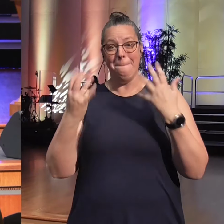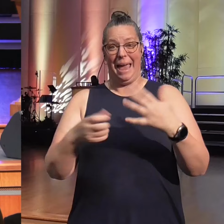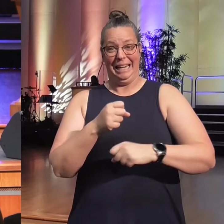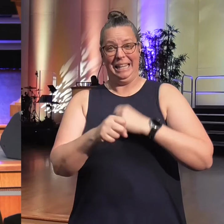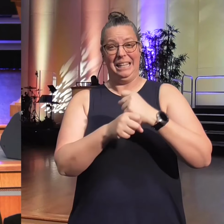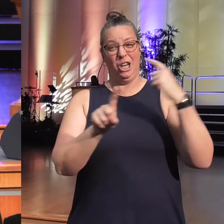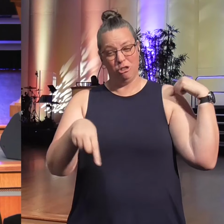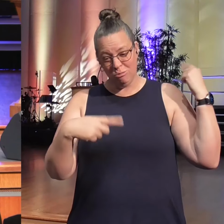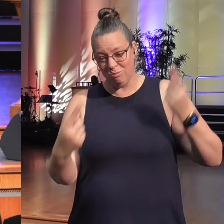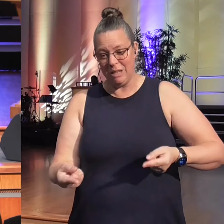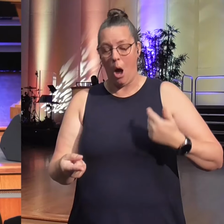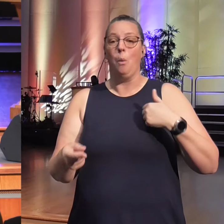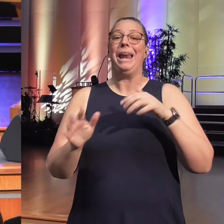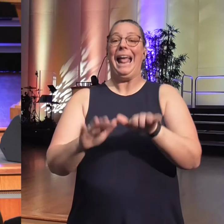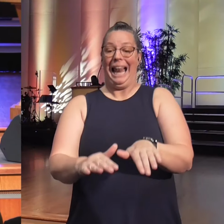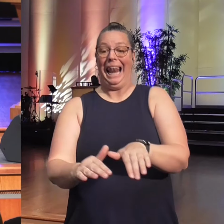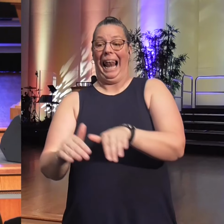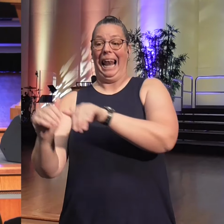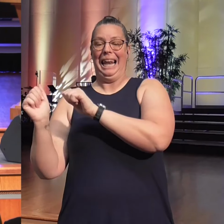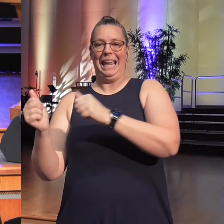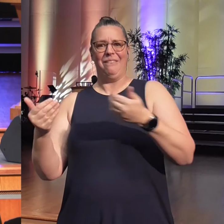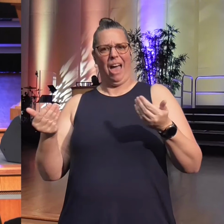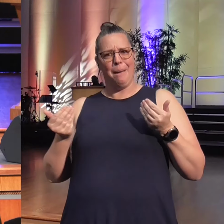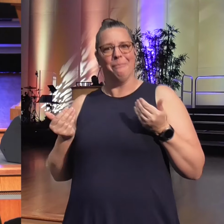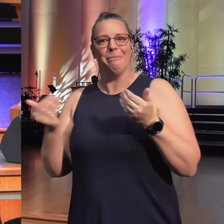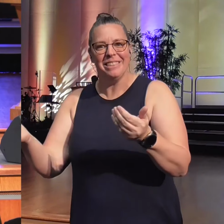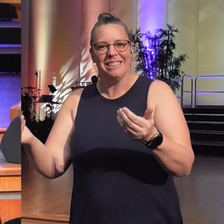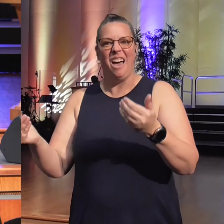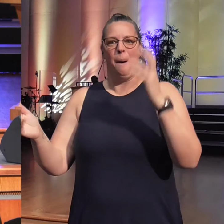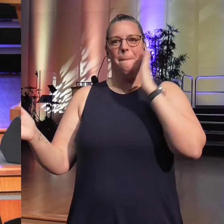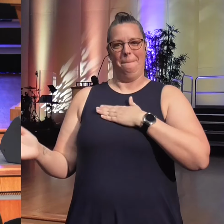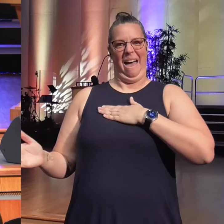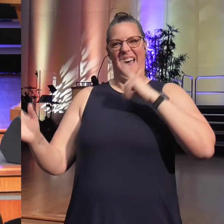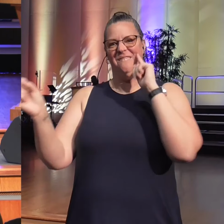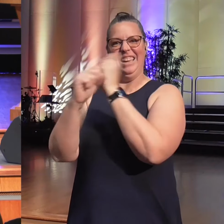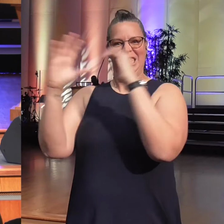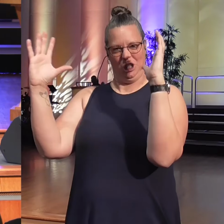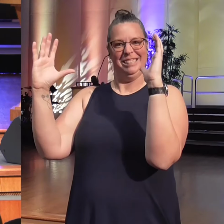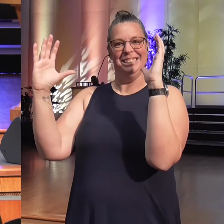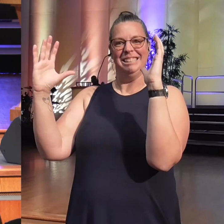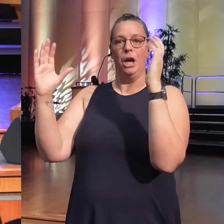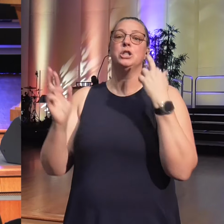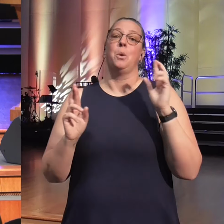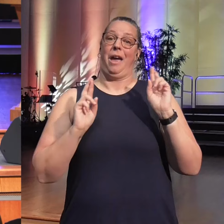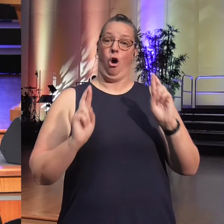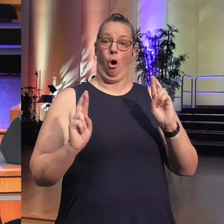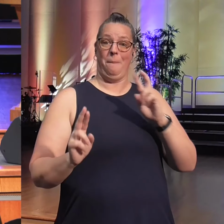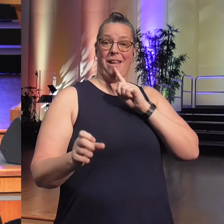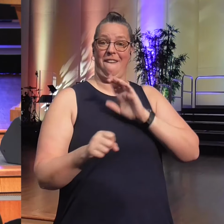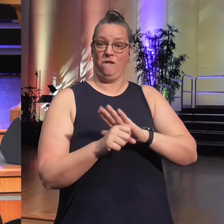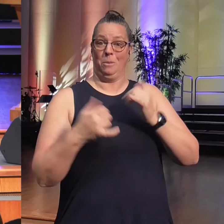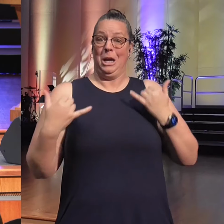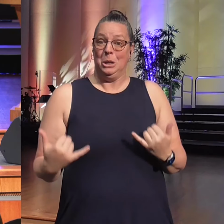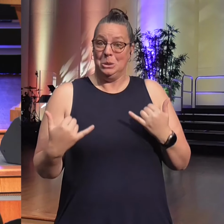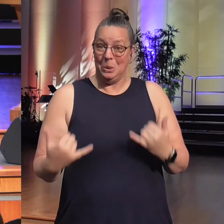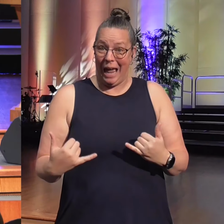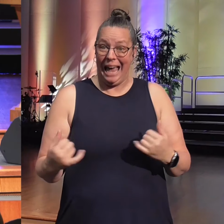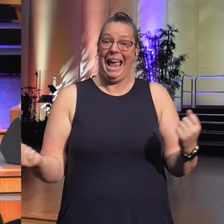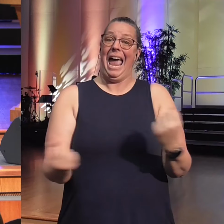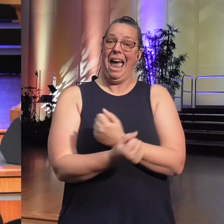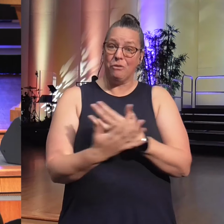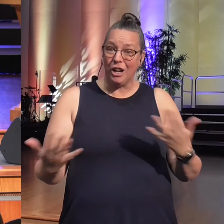every time I leave here, I'm activated with the vision of who I really am. And we hope today, and we affirm today, that everything that we're about